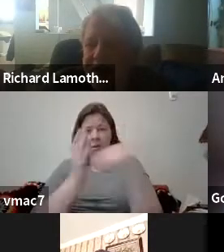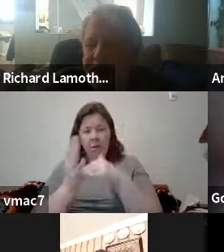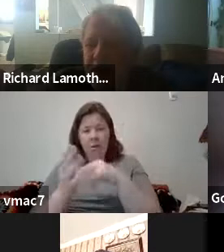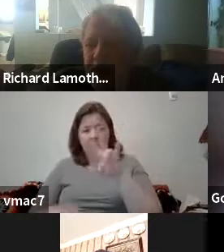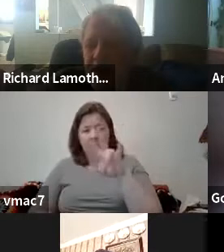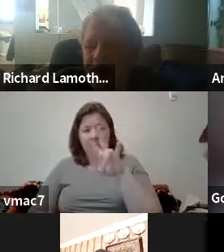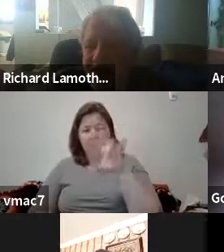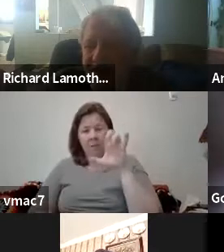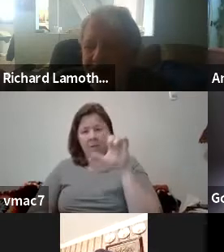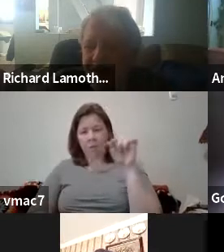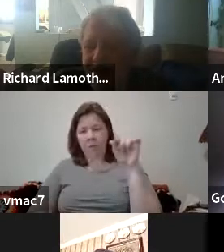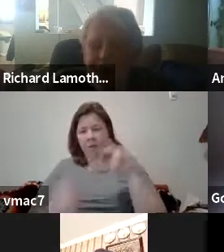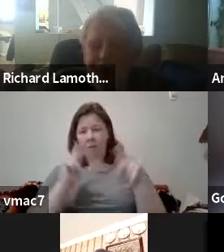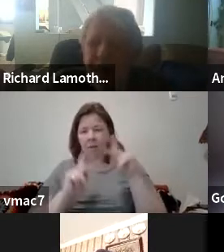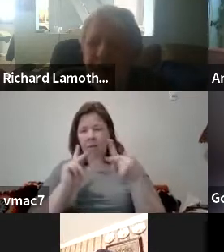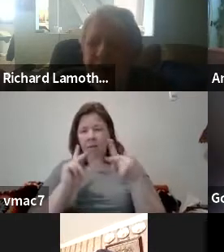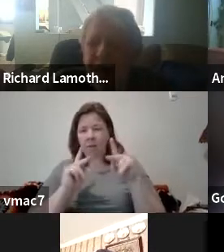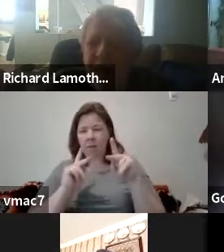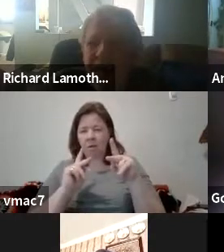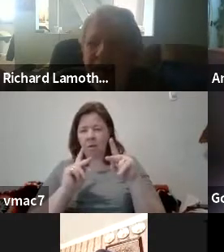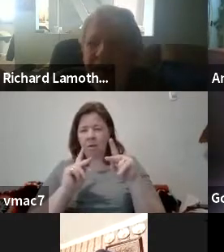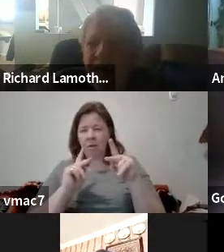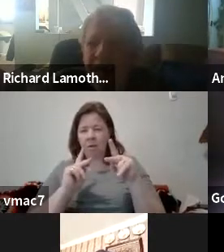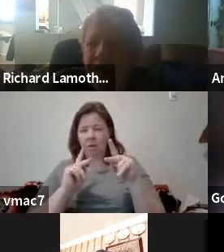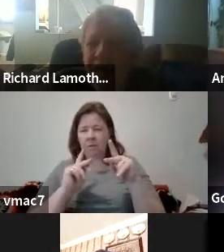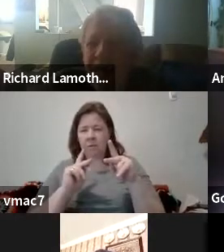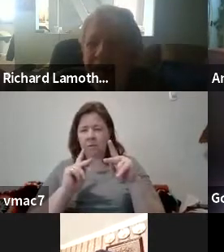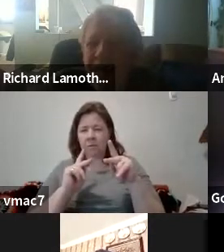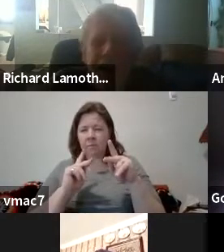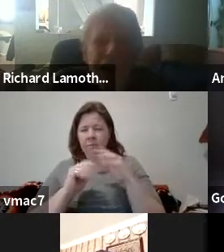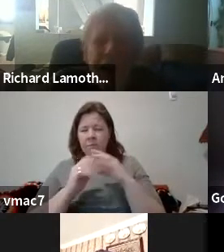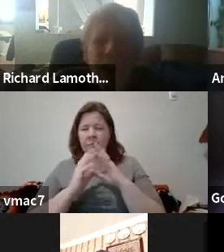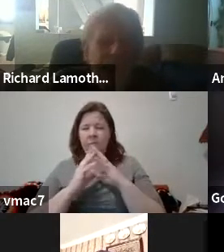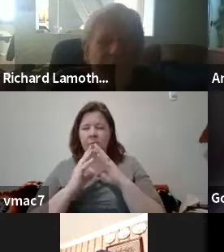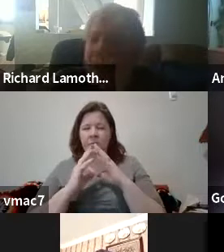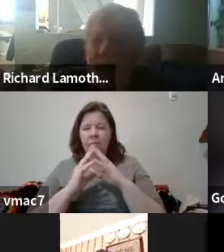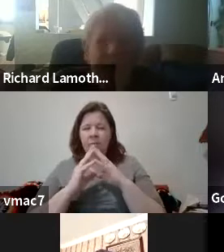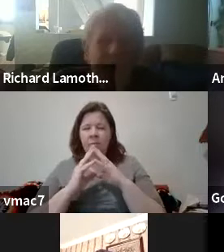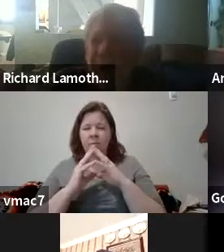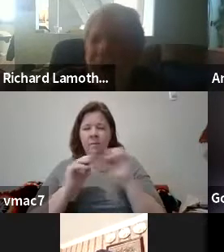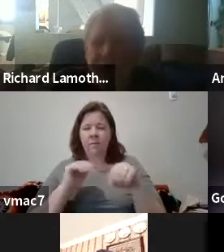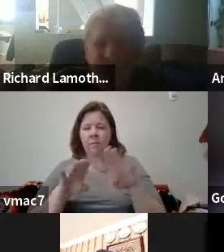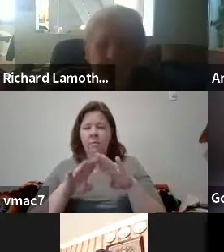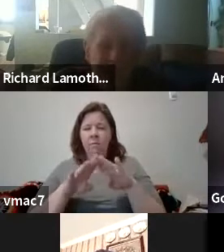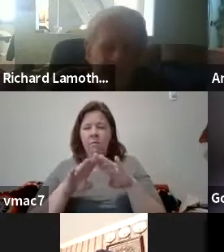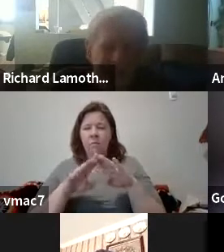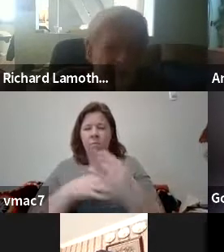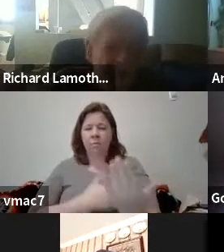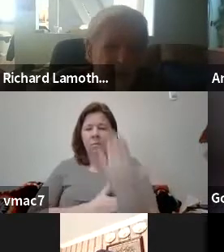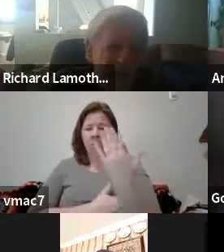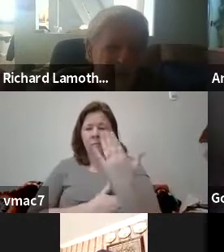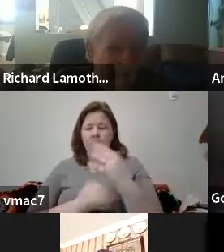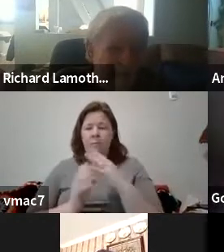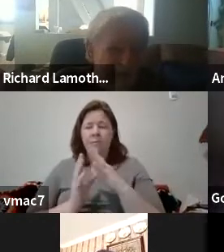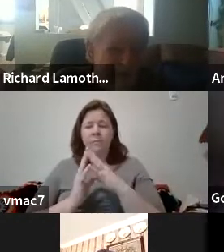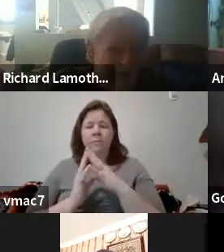400,720, and I said, no way. Fantastic, Richard. Great to have you here. Yes, this morning it was on 400. Unbelievable. Well,